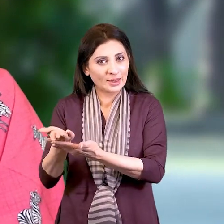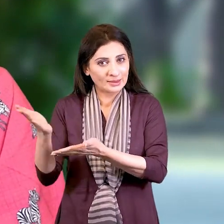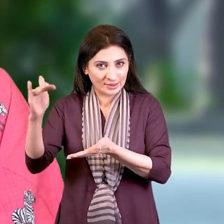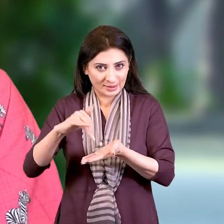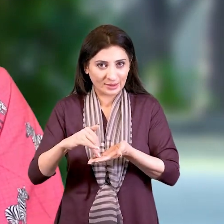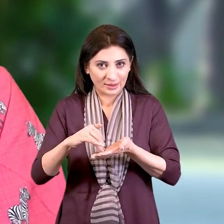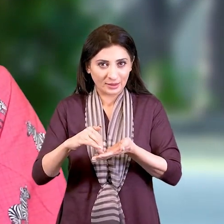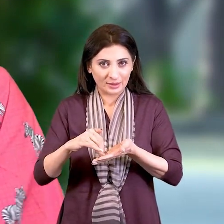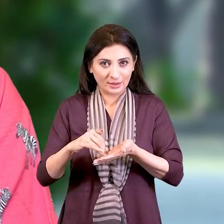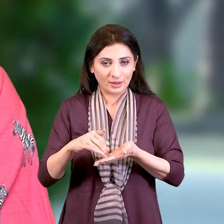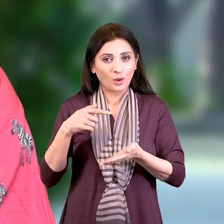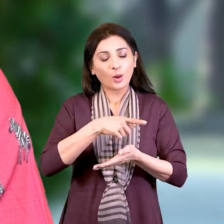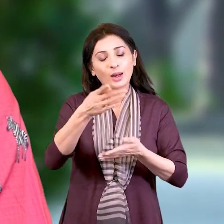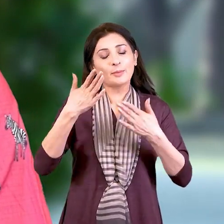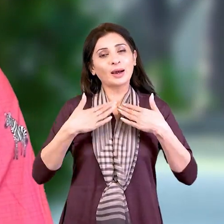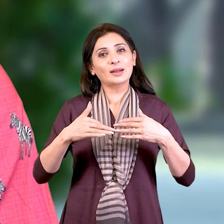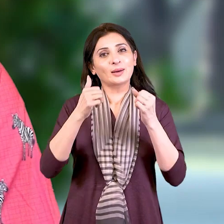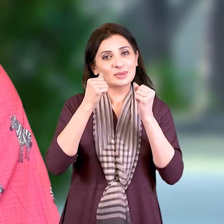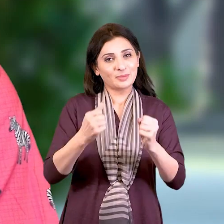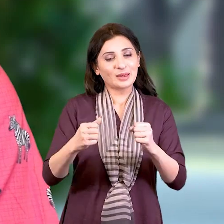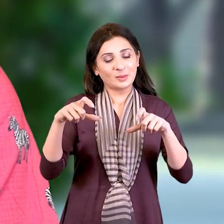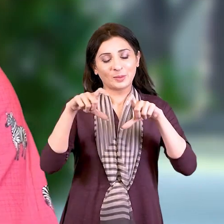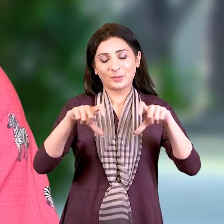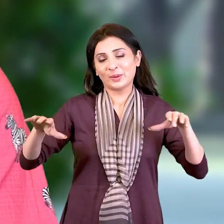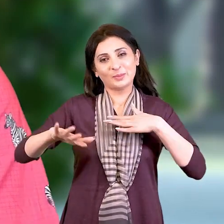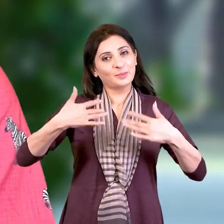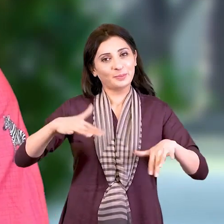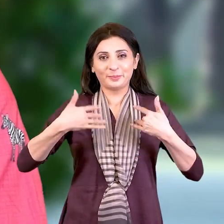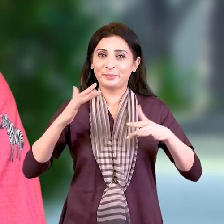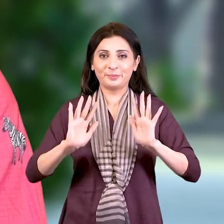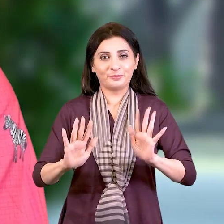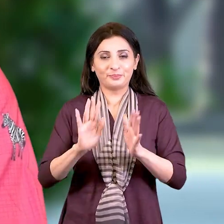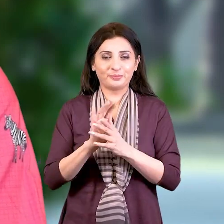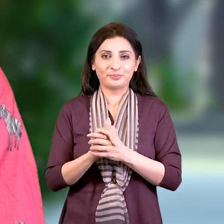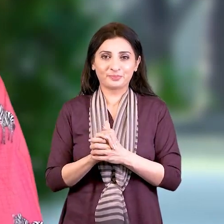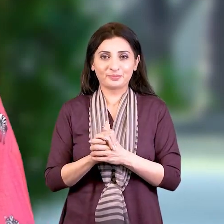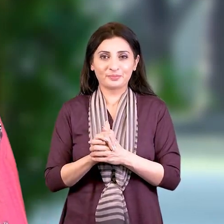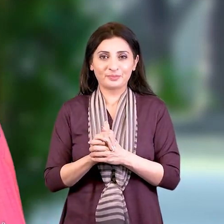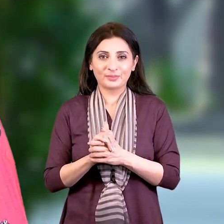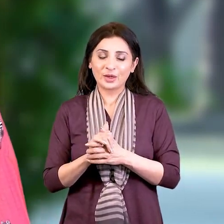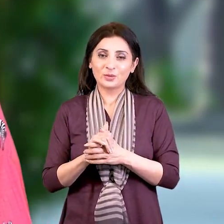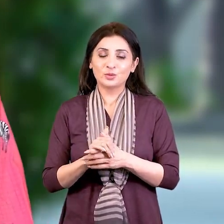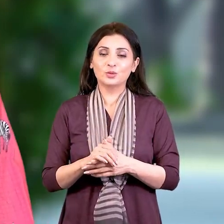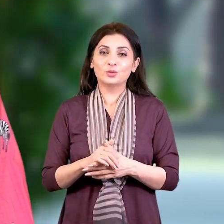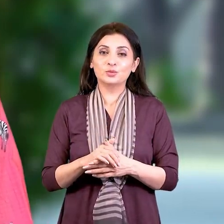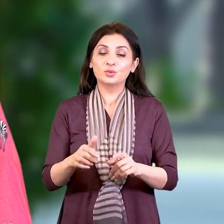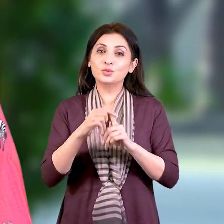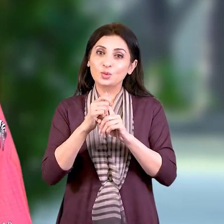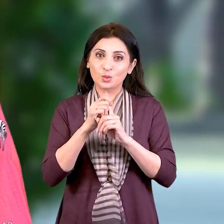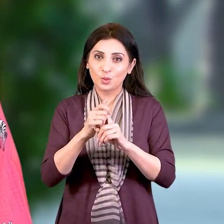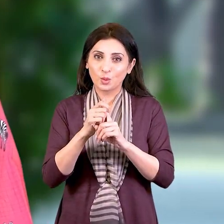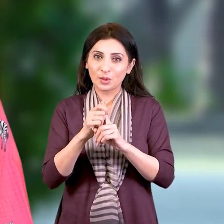and leave, and then you basically sit down and enjoy your party with us. So